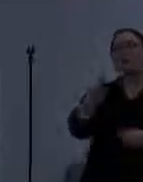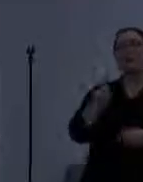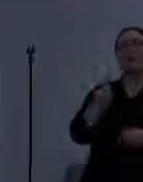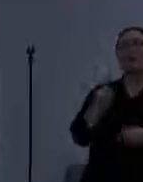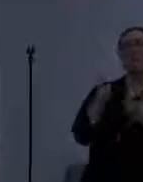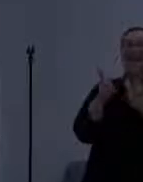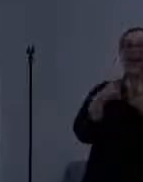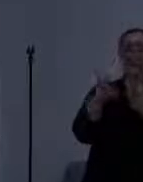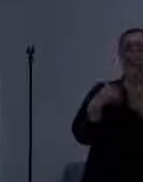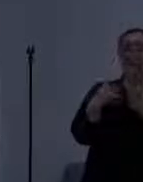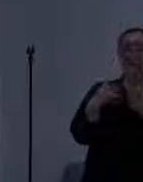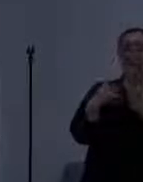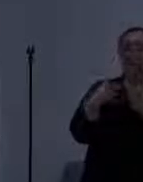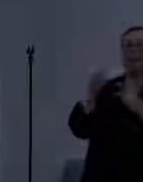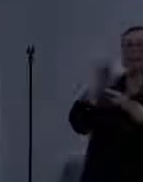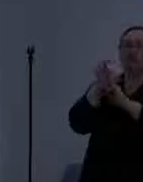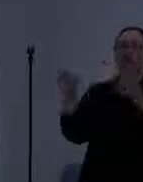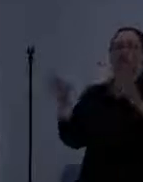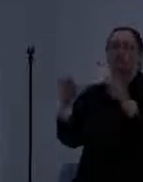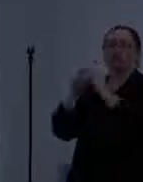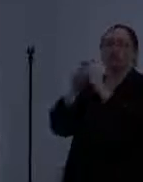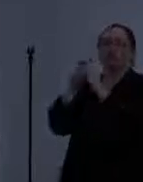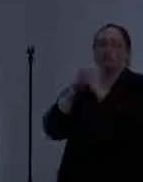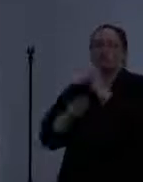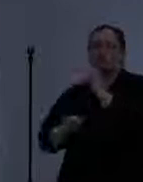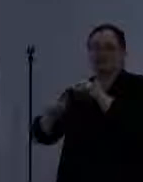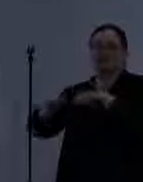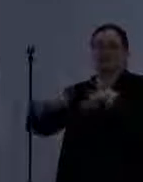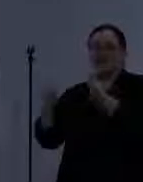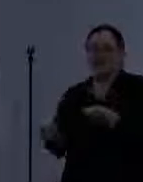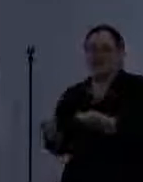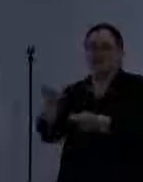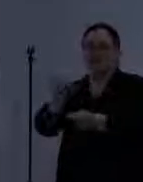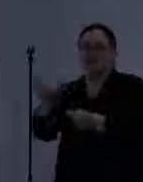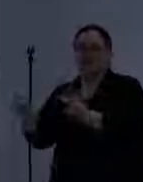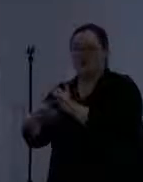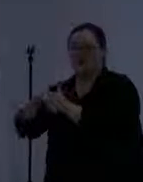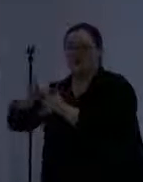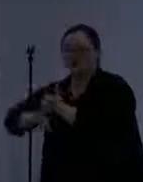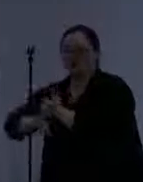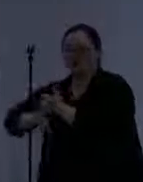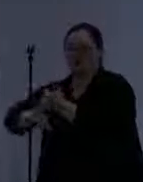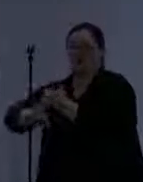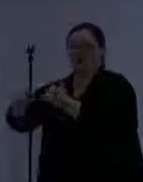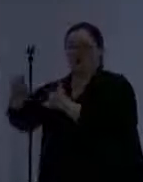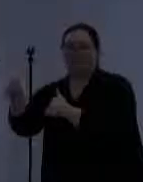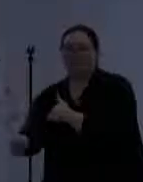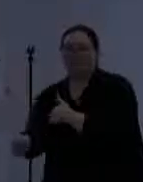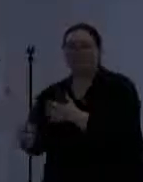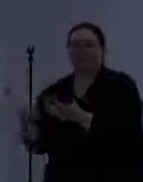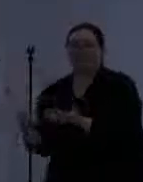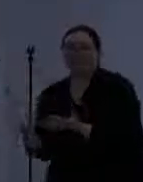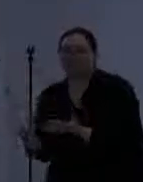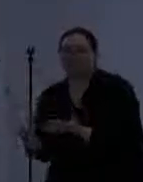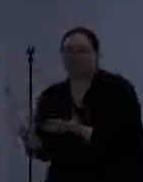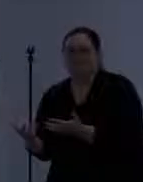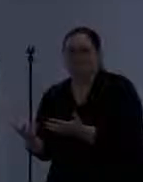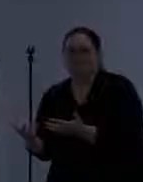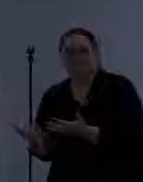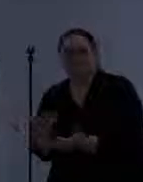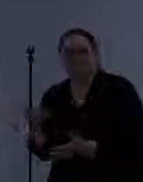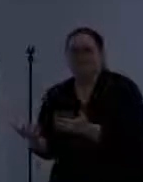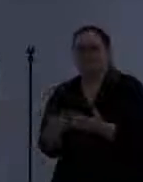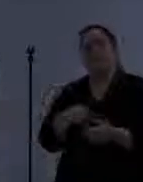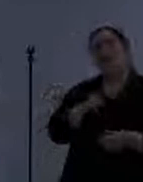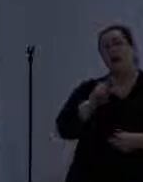we will have information sharing with other relevant agencies so that we're getting some